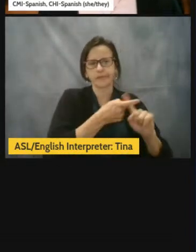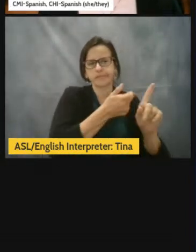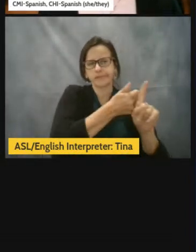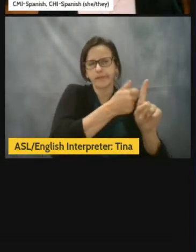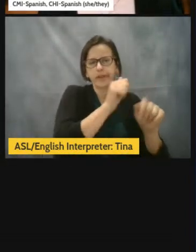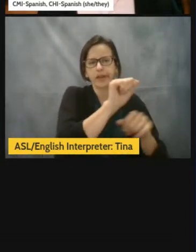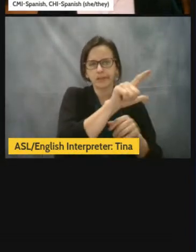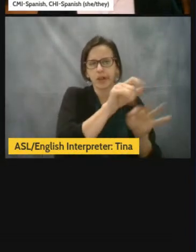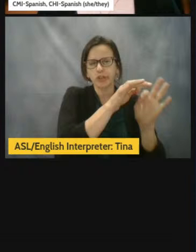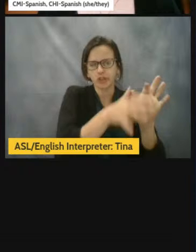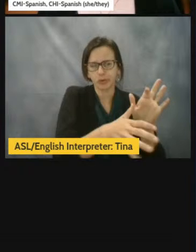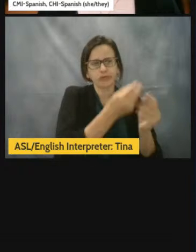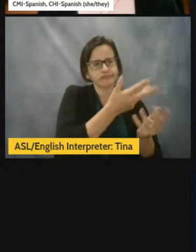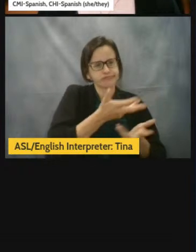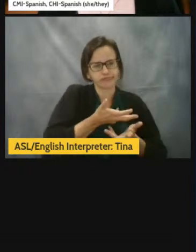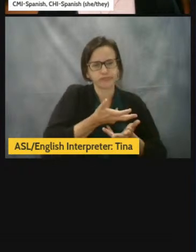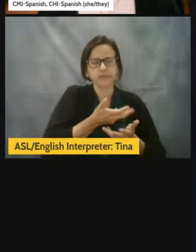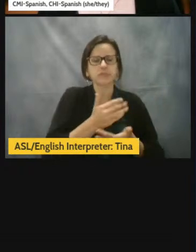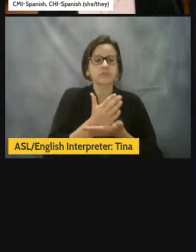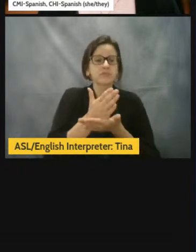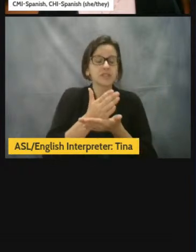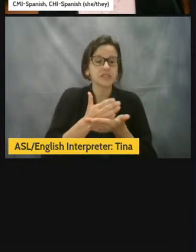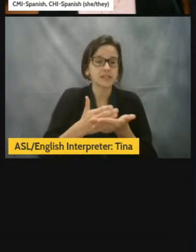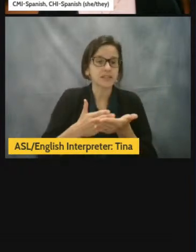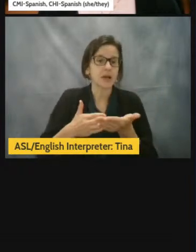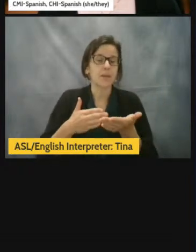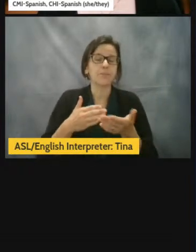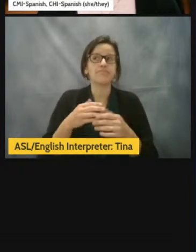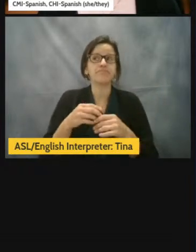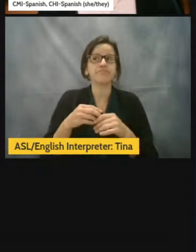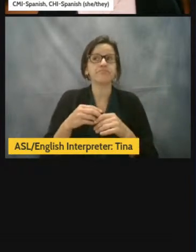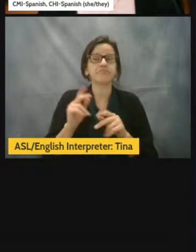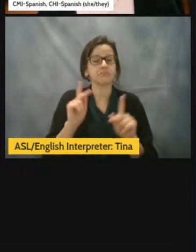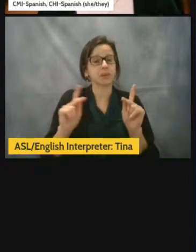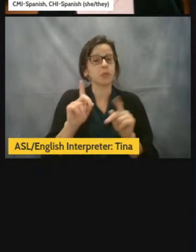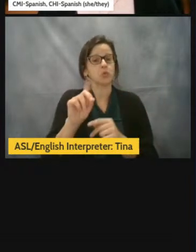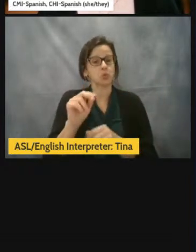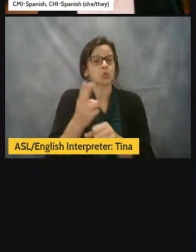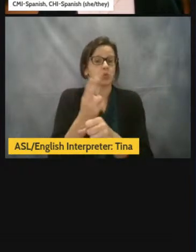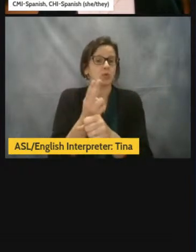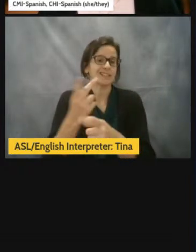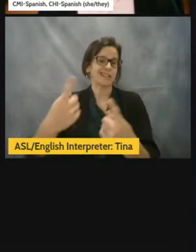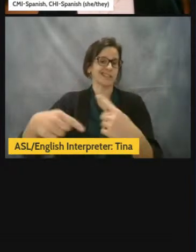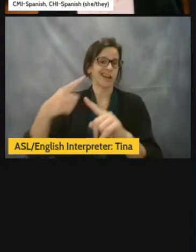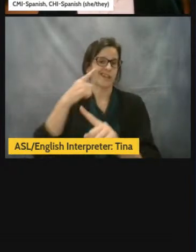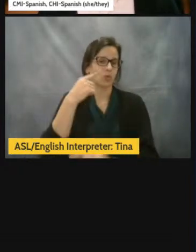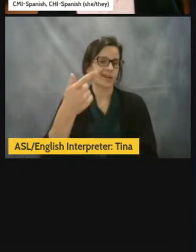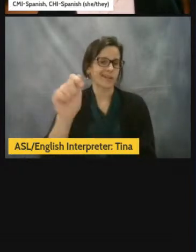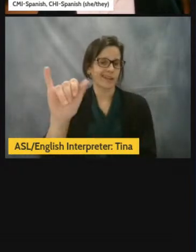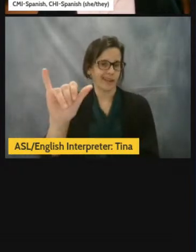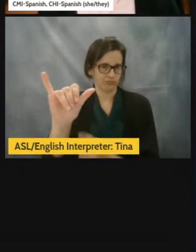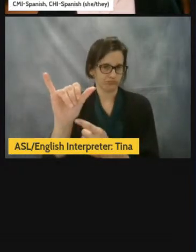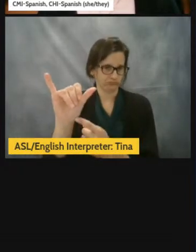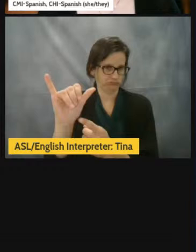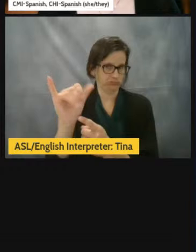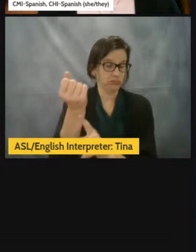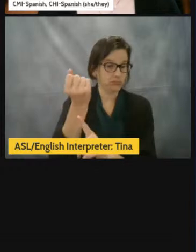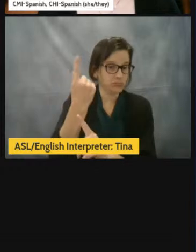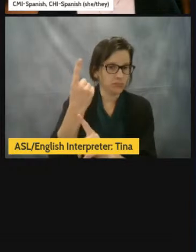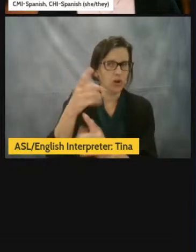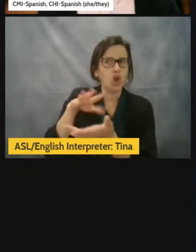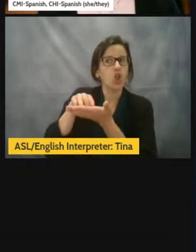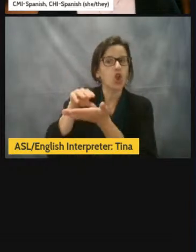Some well-meaning folks use the sign that they learned for gay, whether it be from their professor in college, another